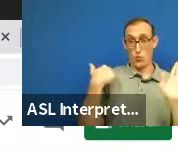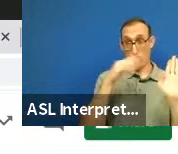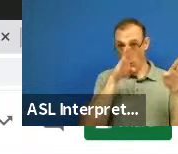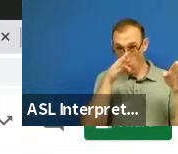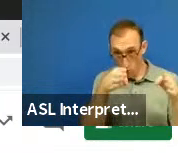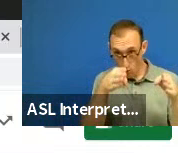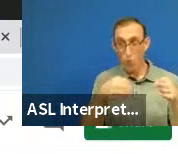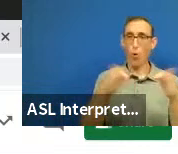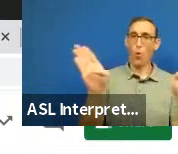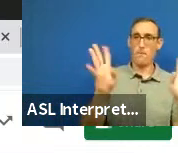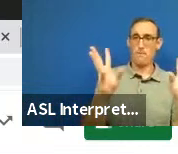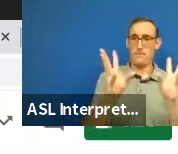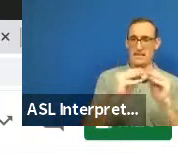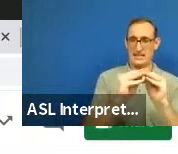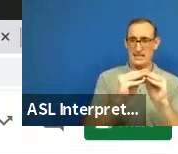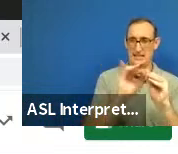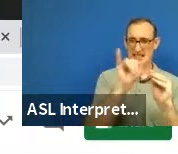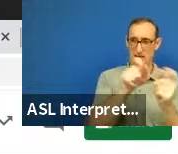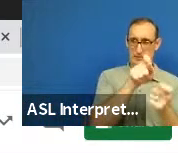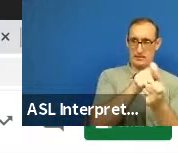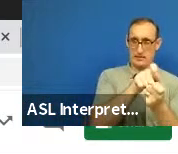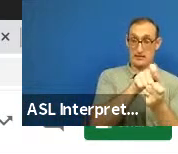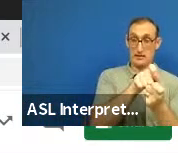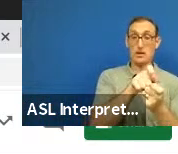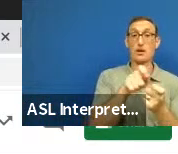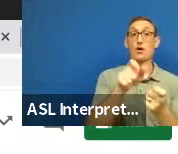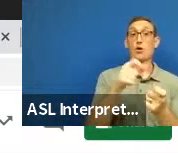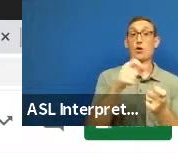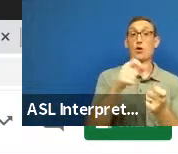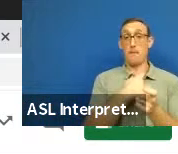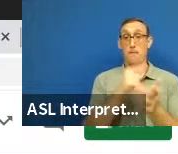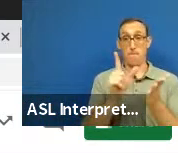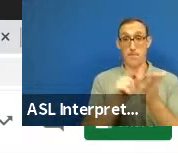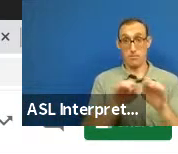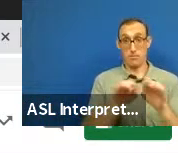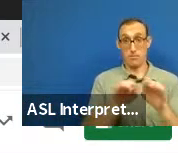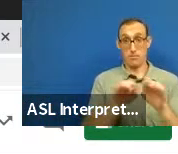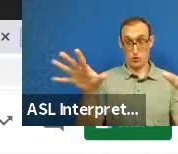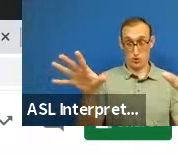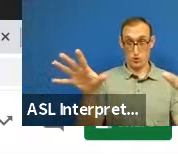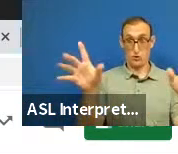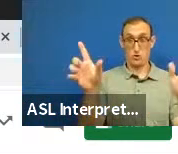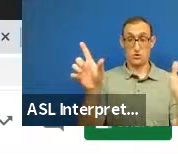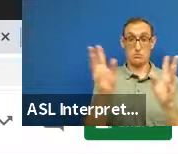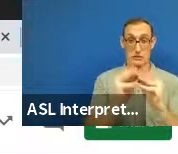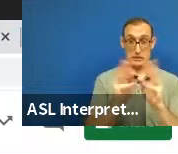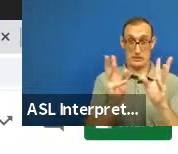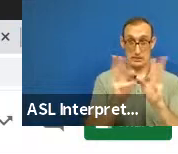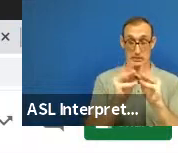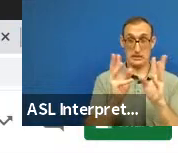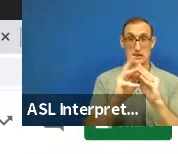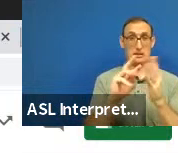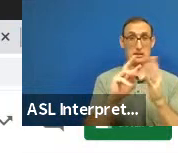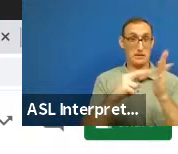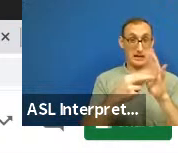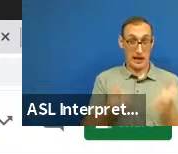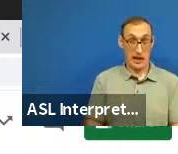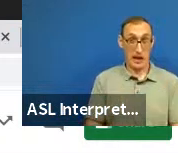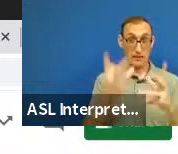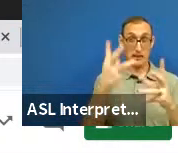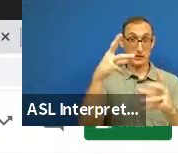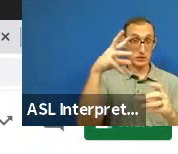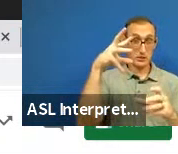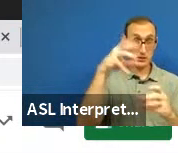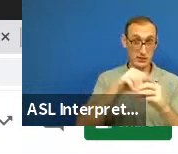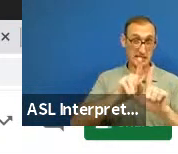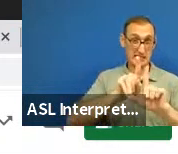we published that meeting, then it should not be an issue with the number of members that attend. But in